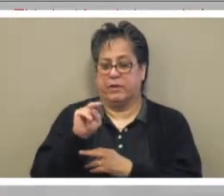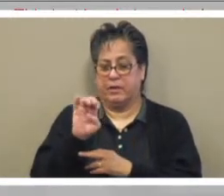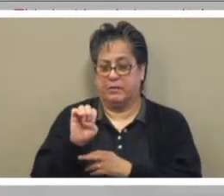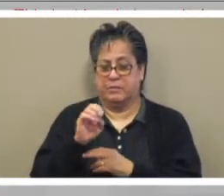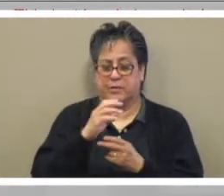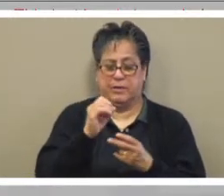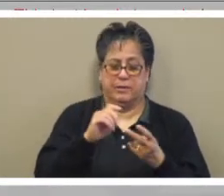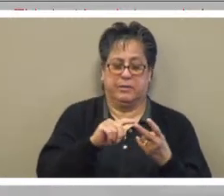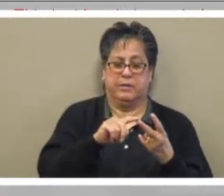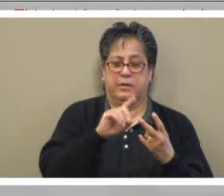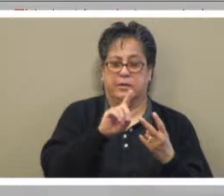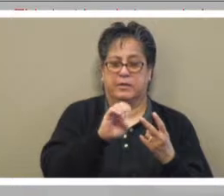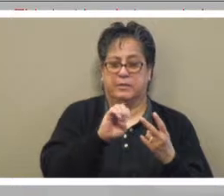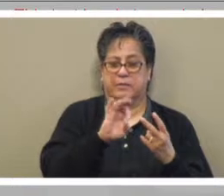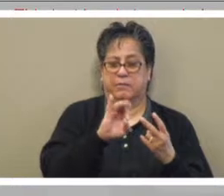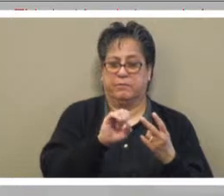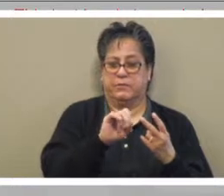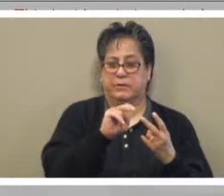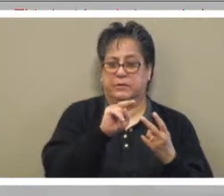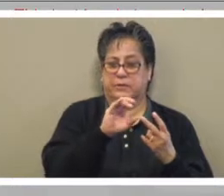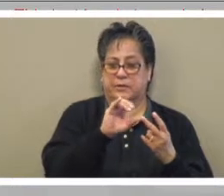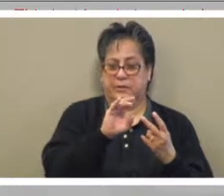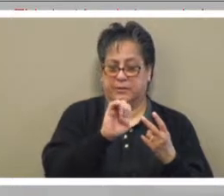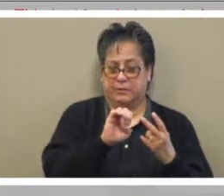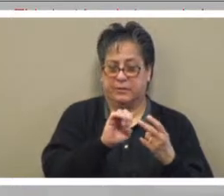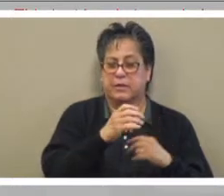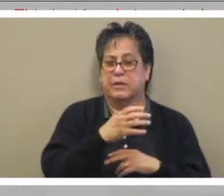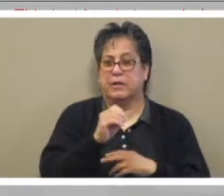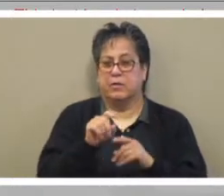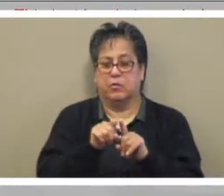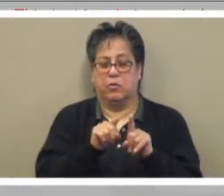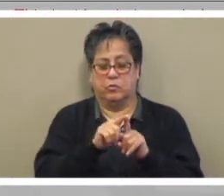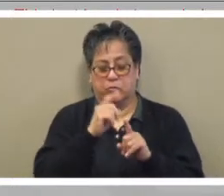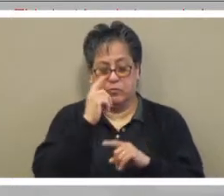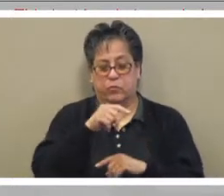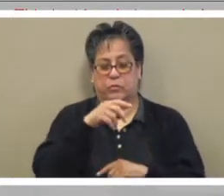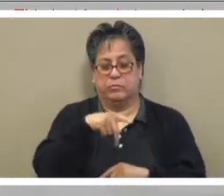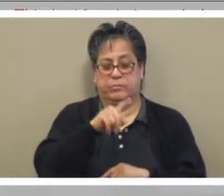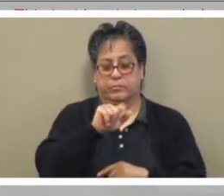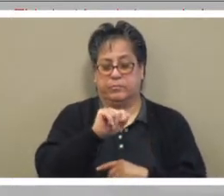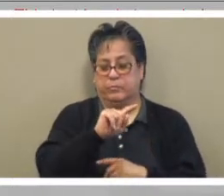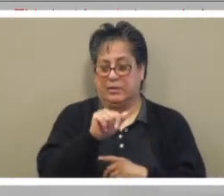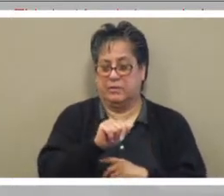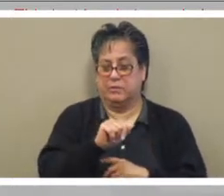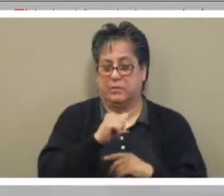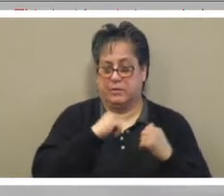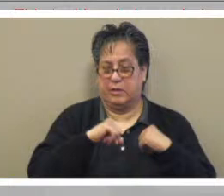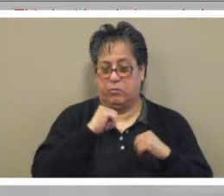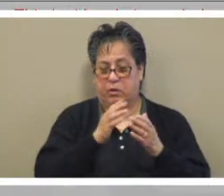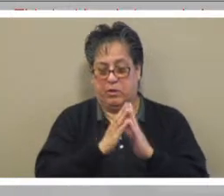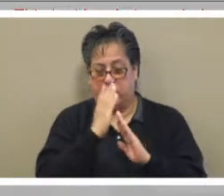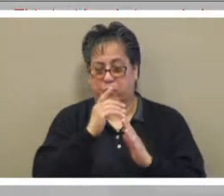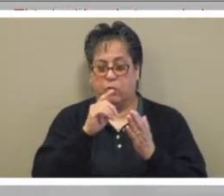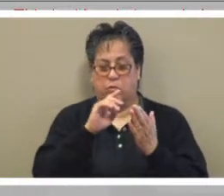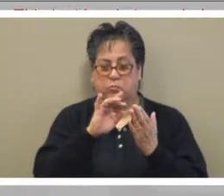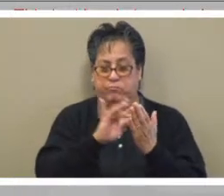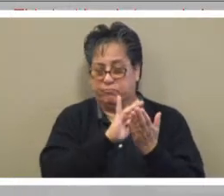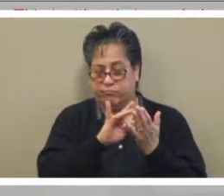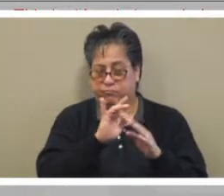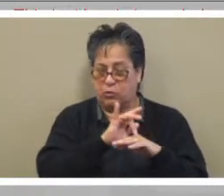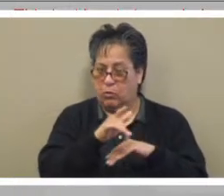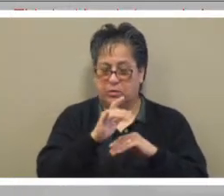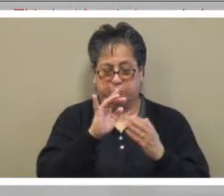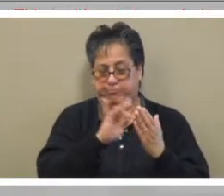for the FY27 and for the Plaza Theater debt payment to pay that off early. And so that will